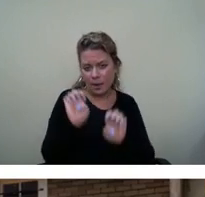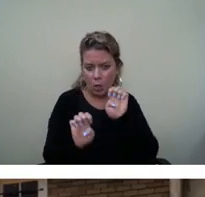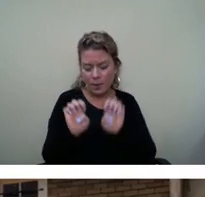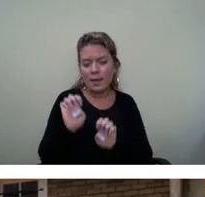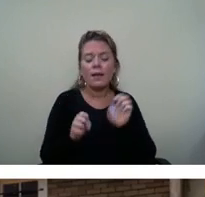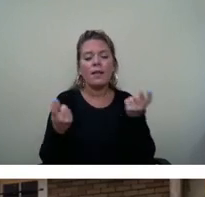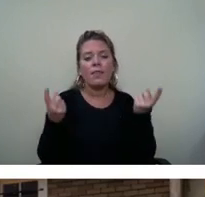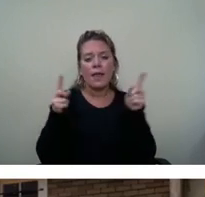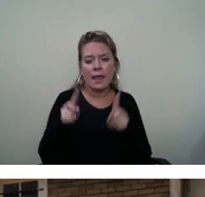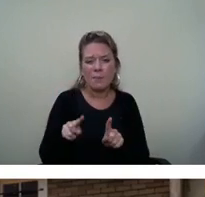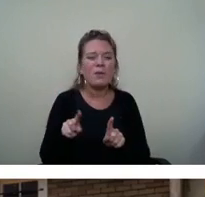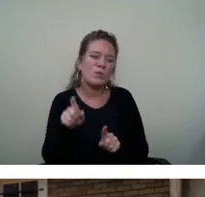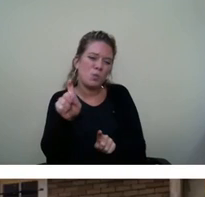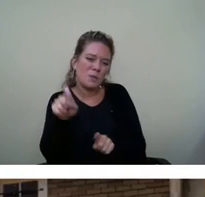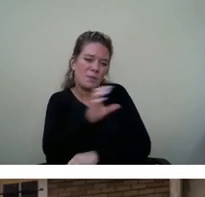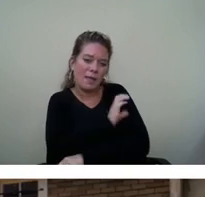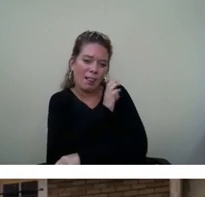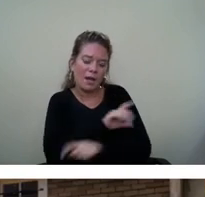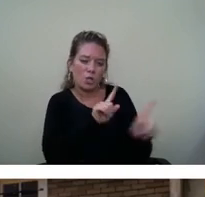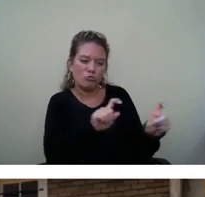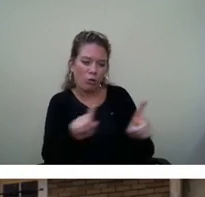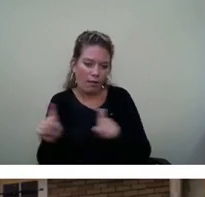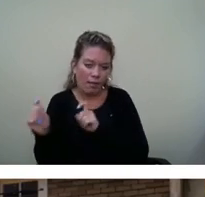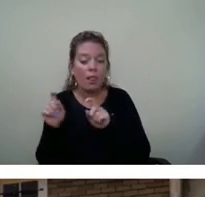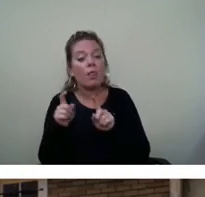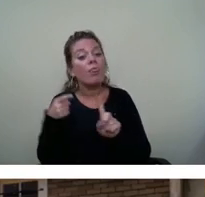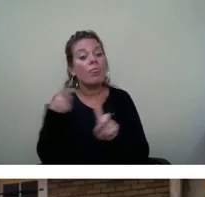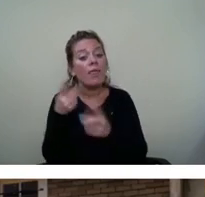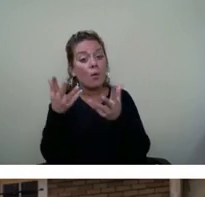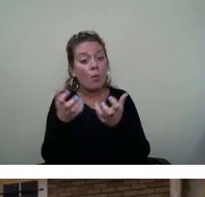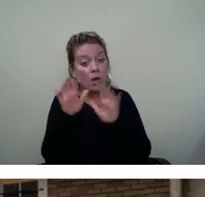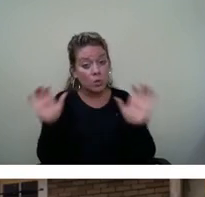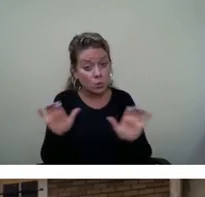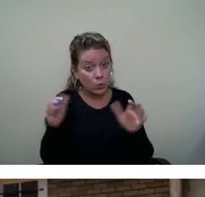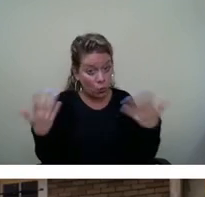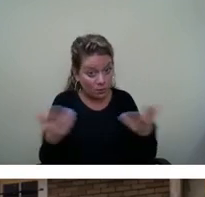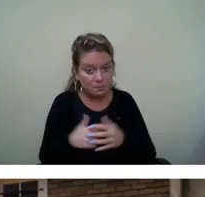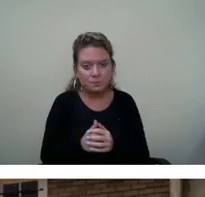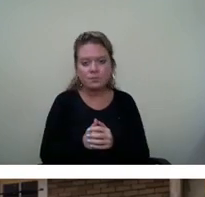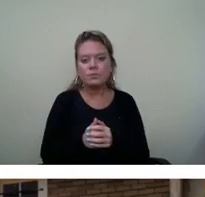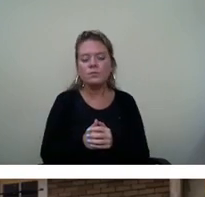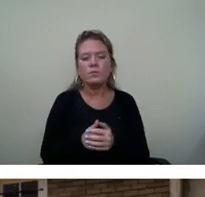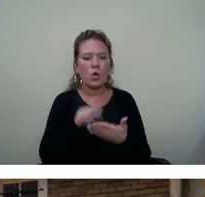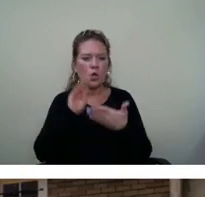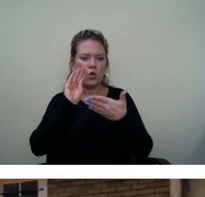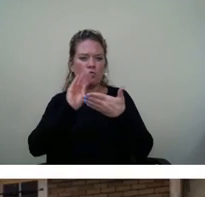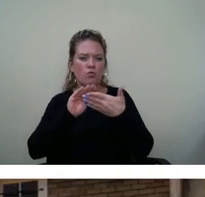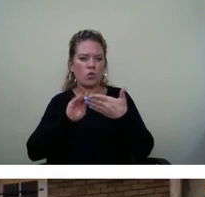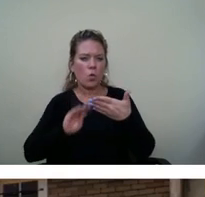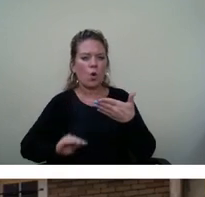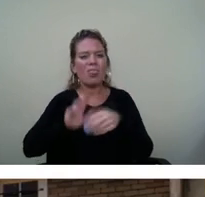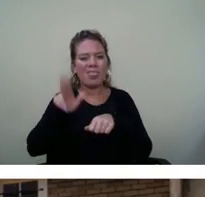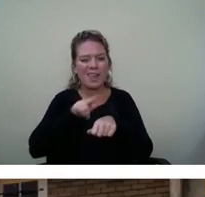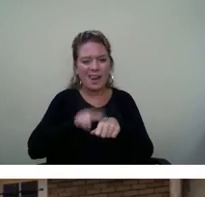it was supposed to be a clinical trial. And what they wanted to do was record the natural history of syphilis.